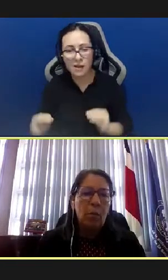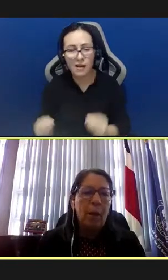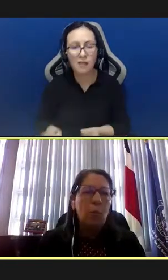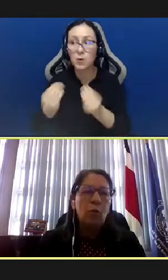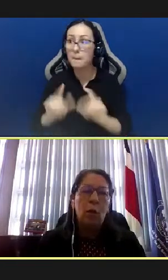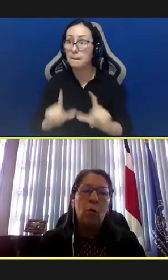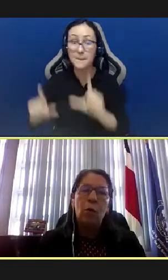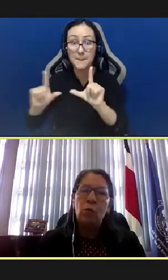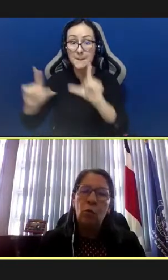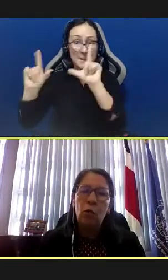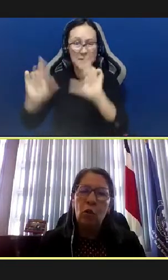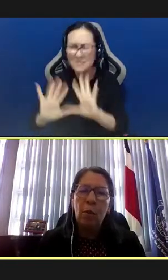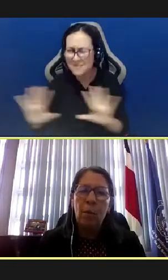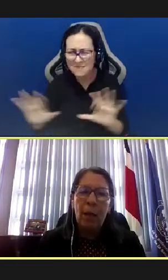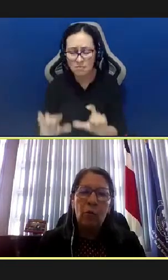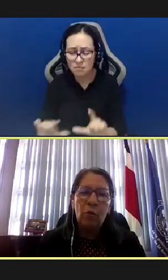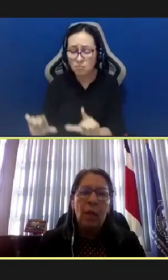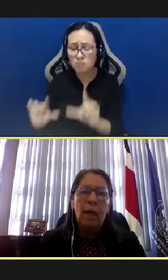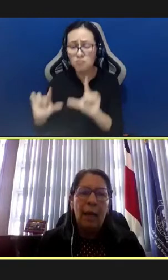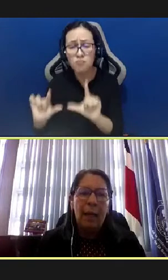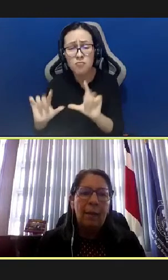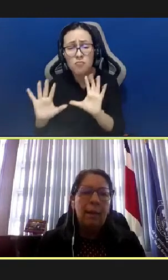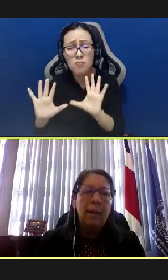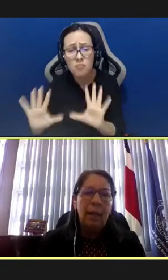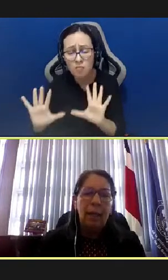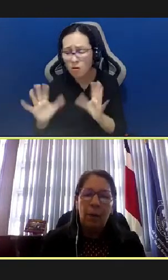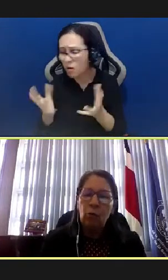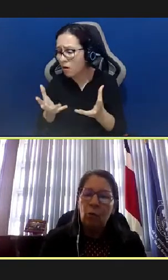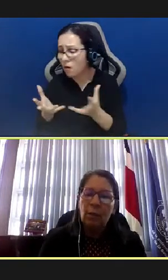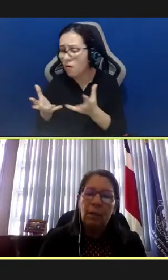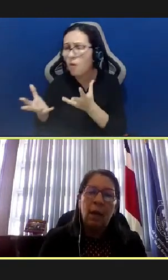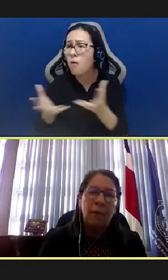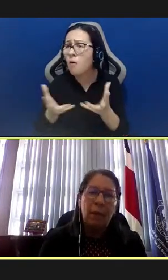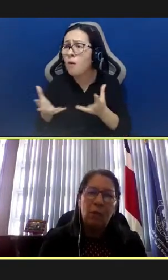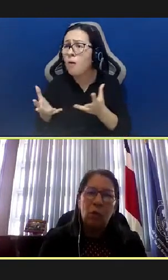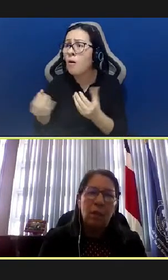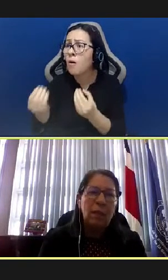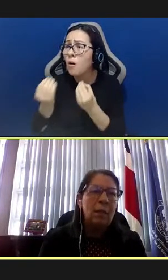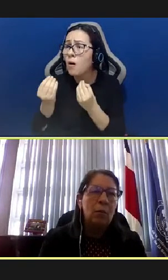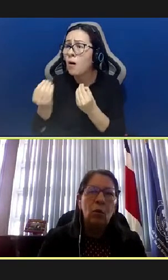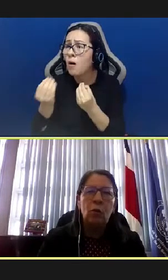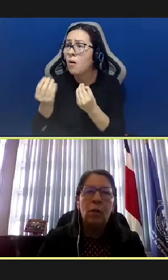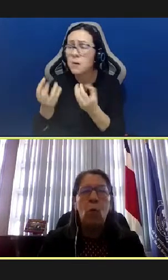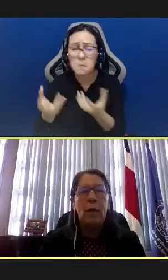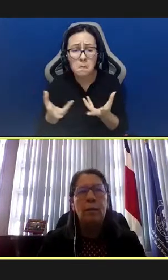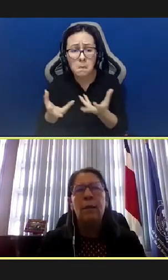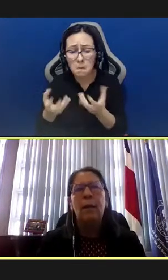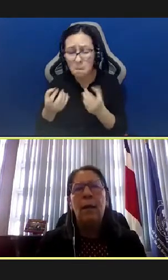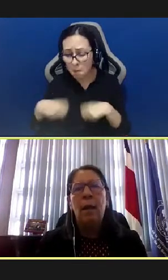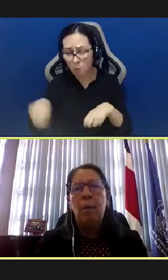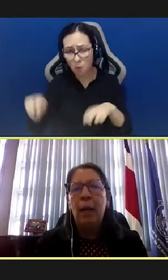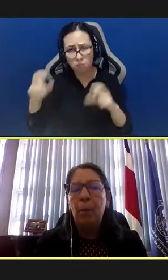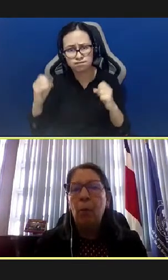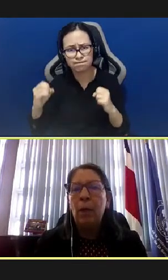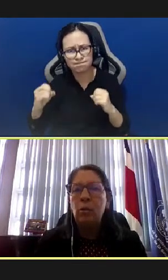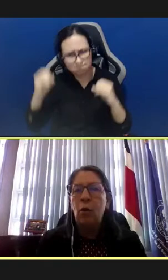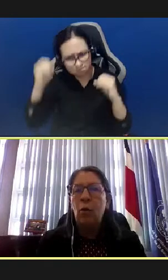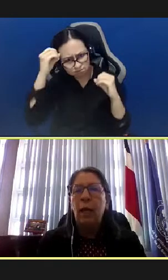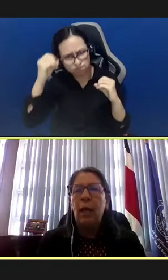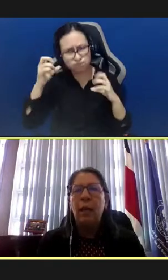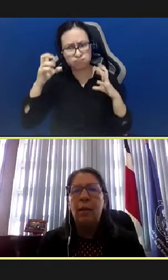finished or only finished secondary school, followed by those with secondary school or non-university